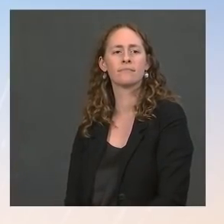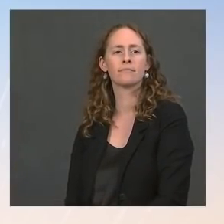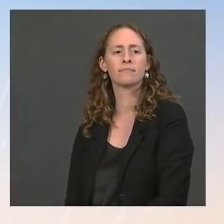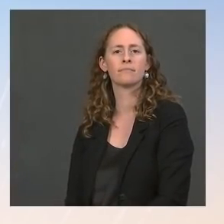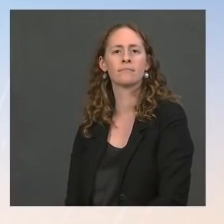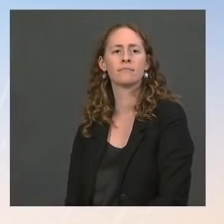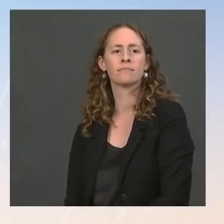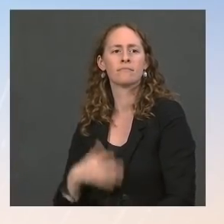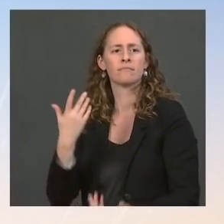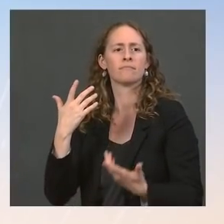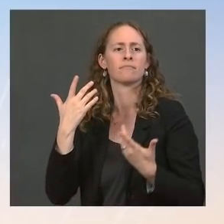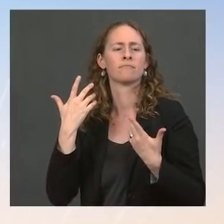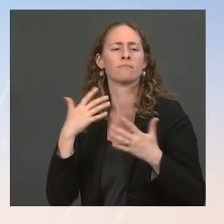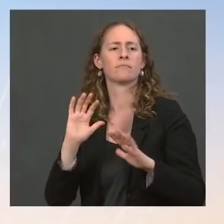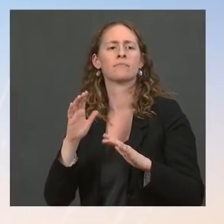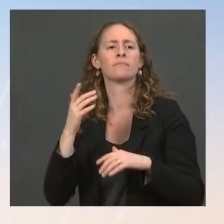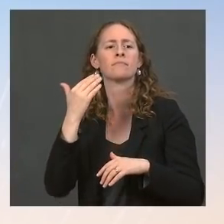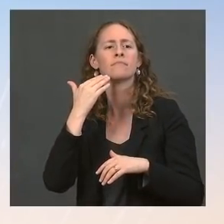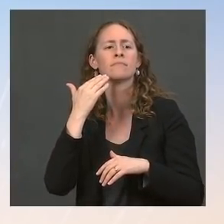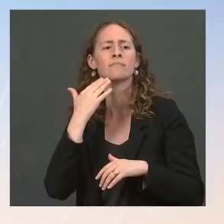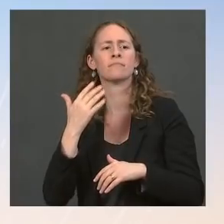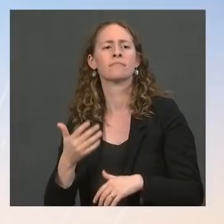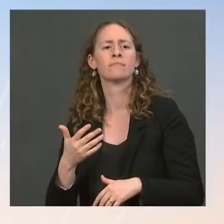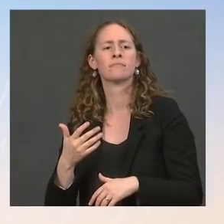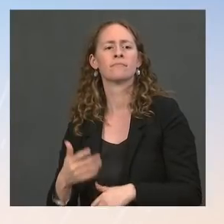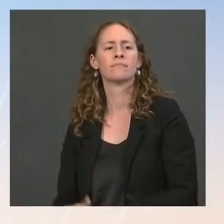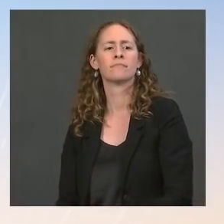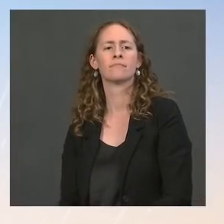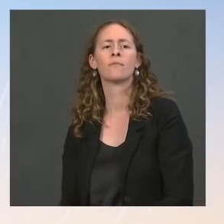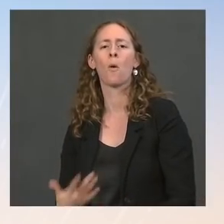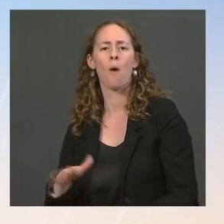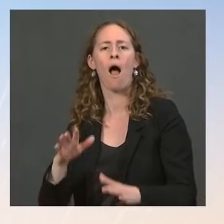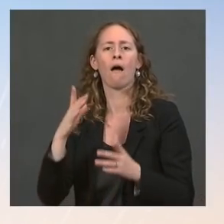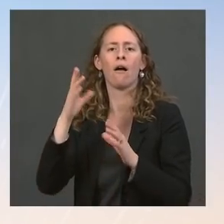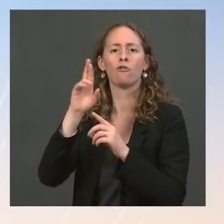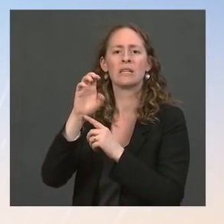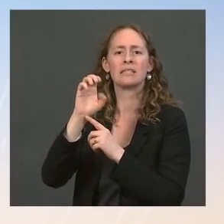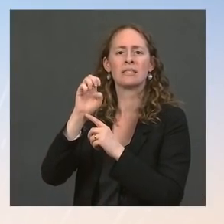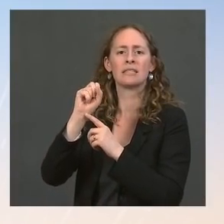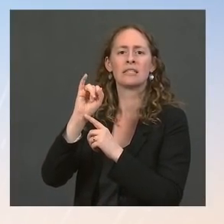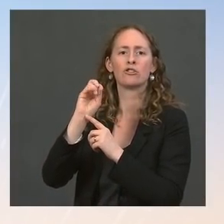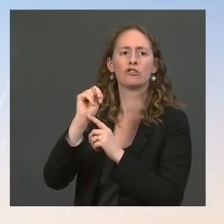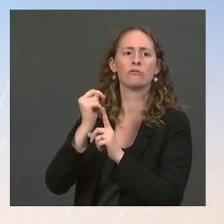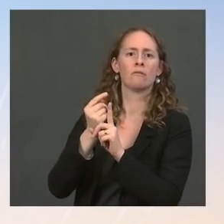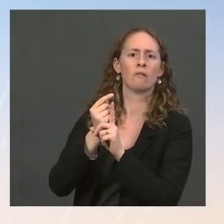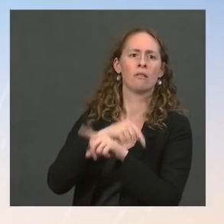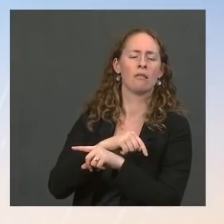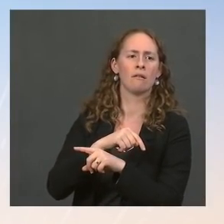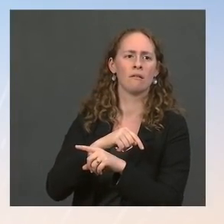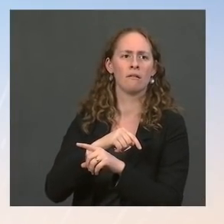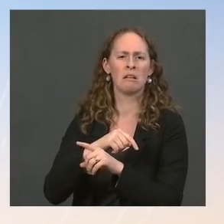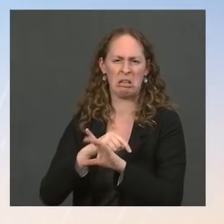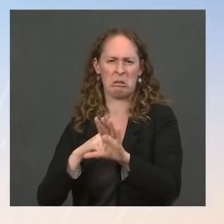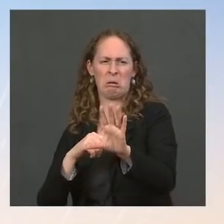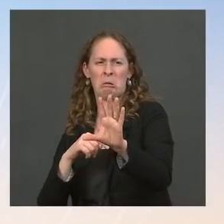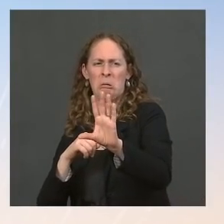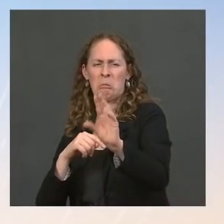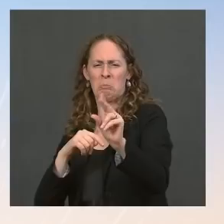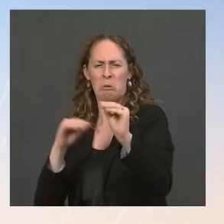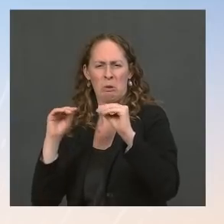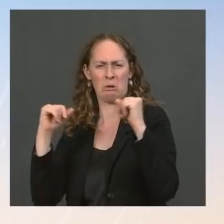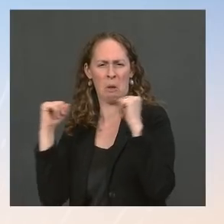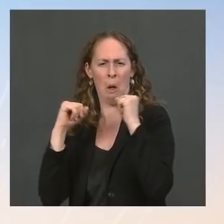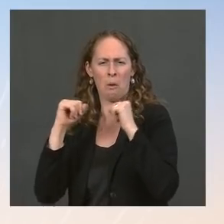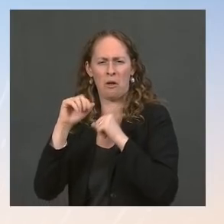Sinema $1.5 trillion over 10-year proposal? I don't think anyone's projecting a winter recession. OECD is not, the